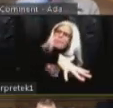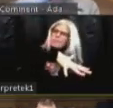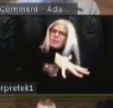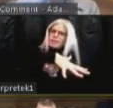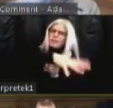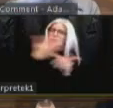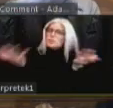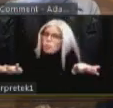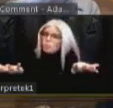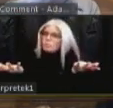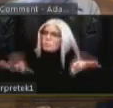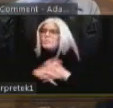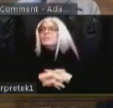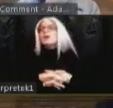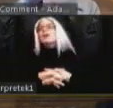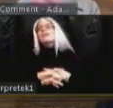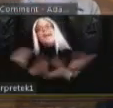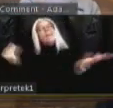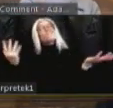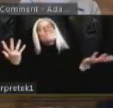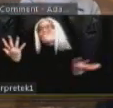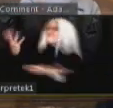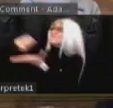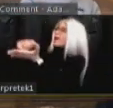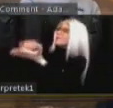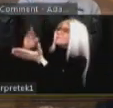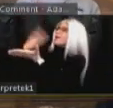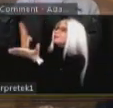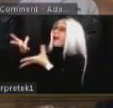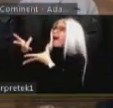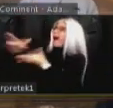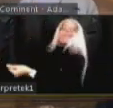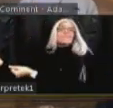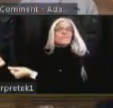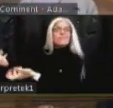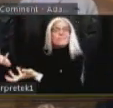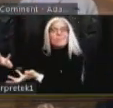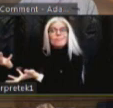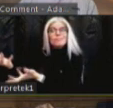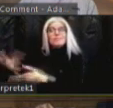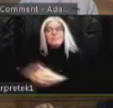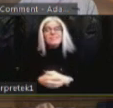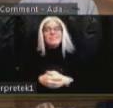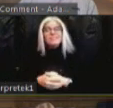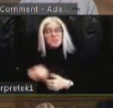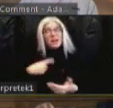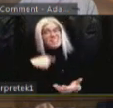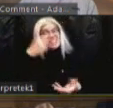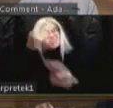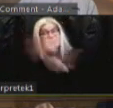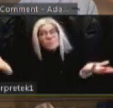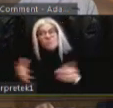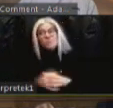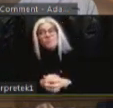our budget. I say that this here has been a political thing from